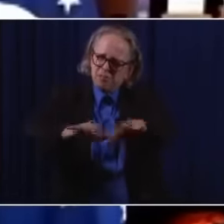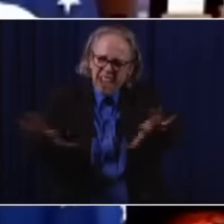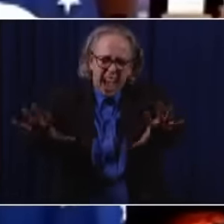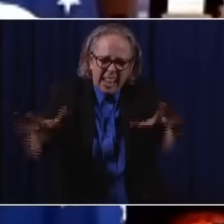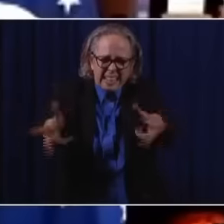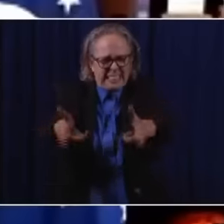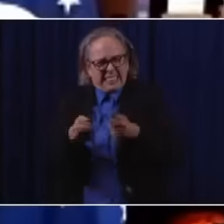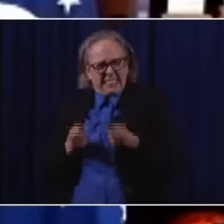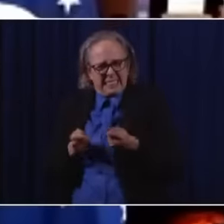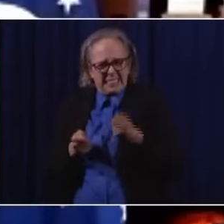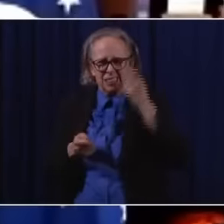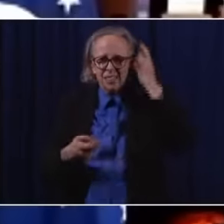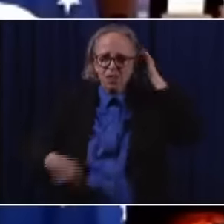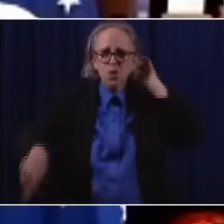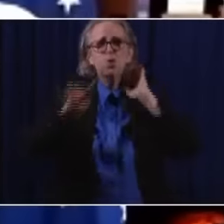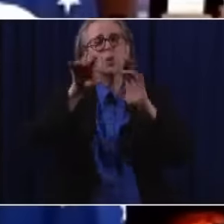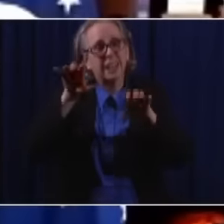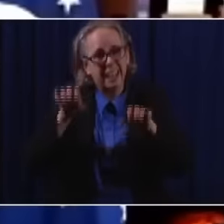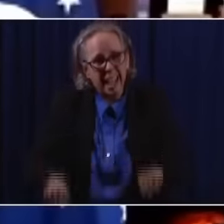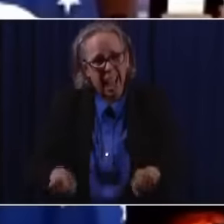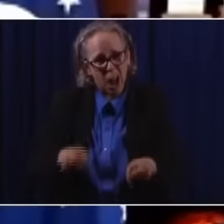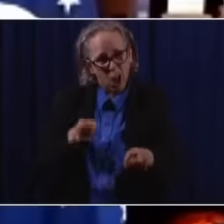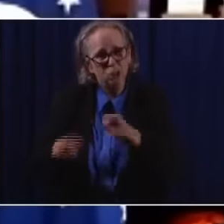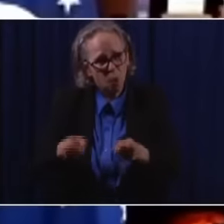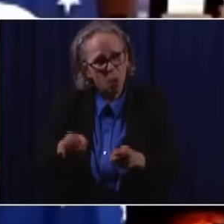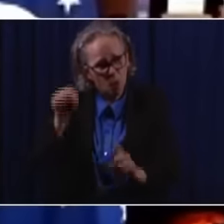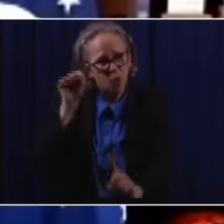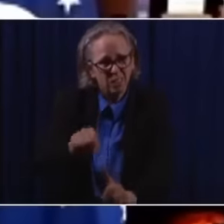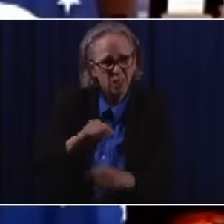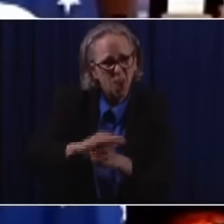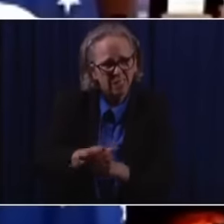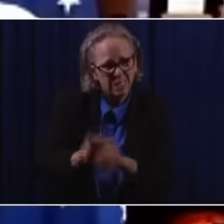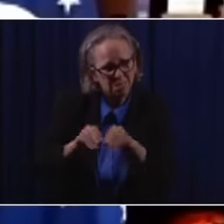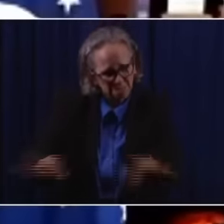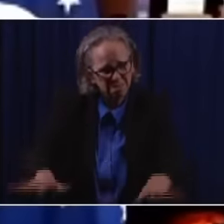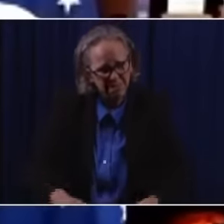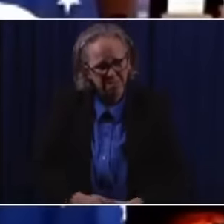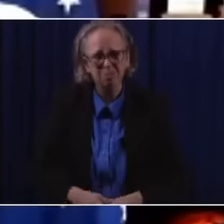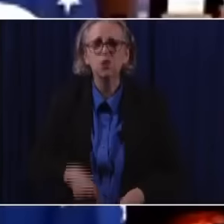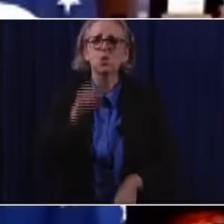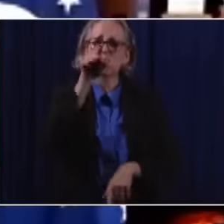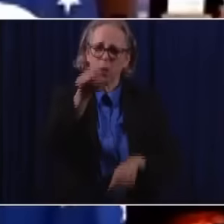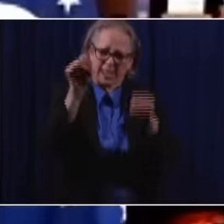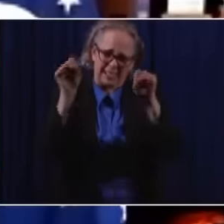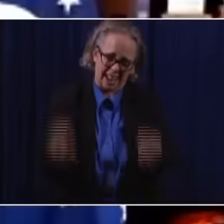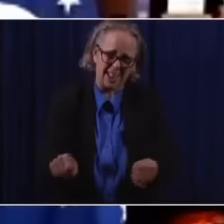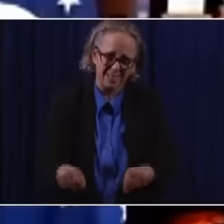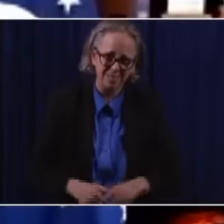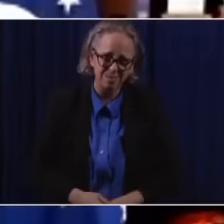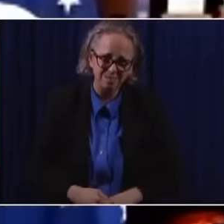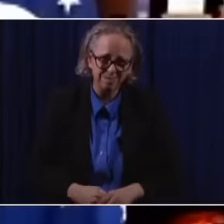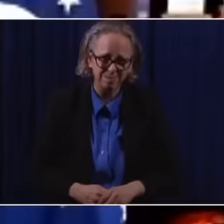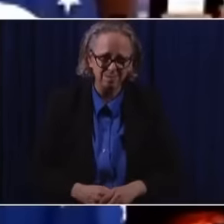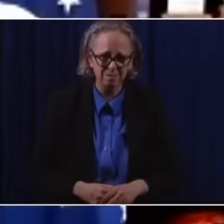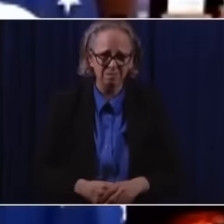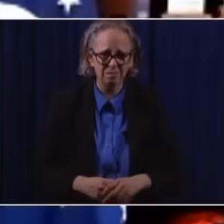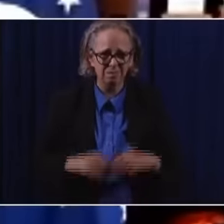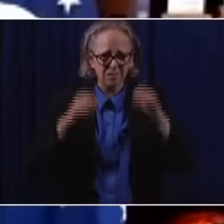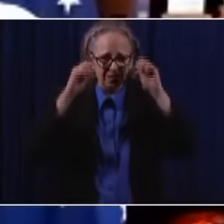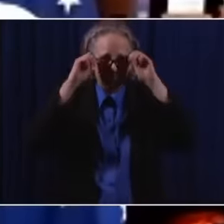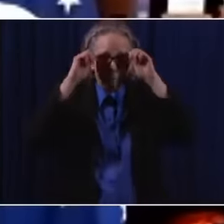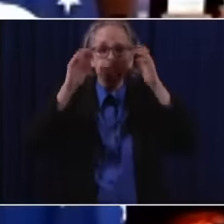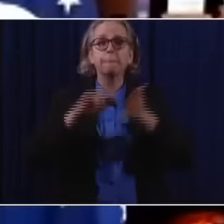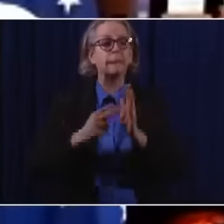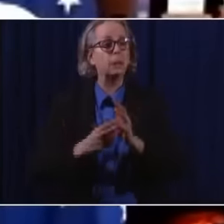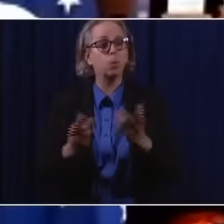the facts, but we can control by our behavior, by our actions, how bad this gets in the coming months.